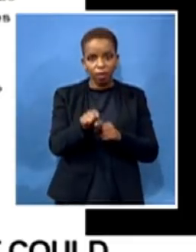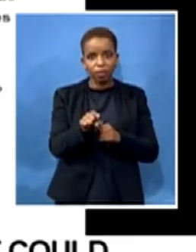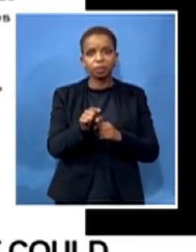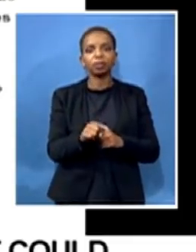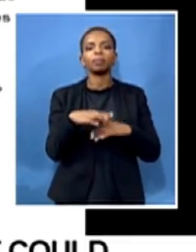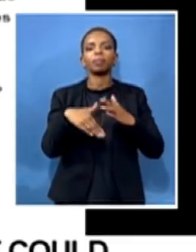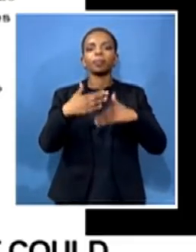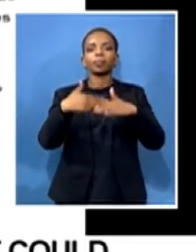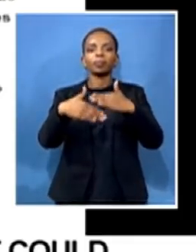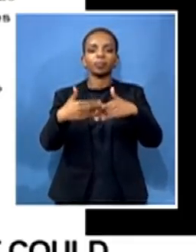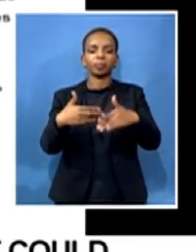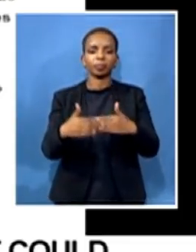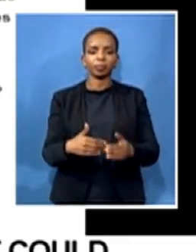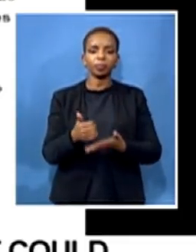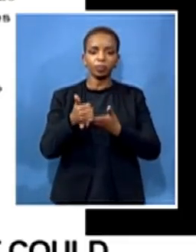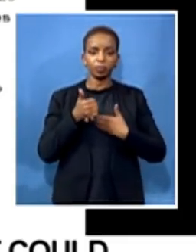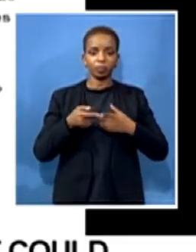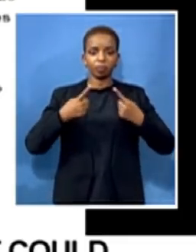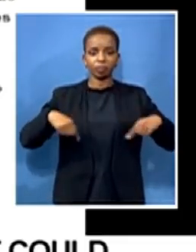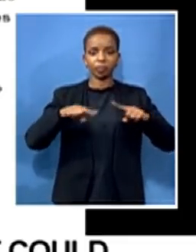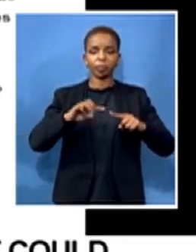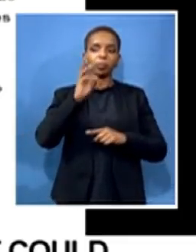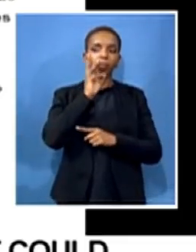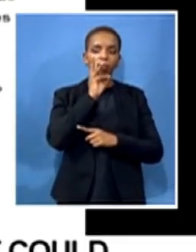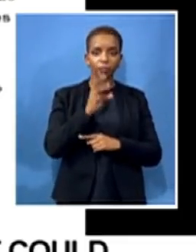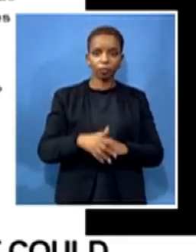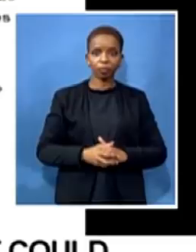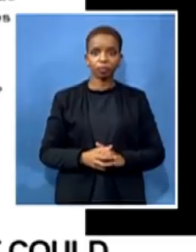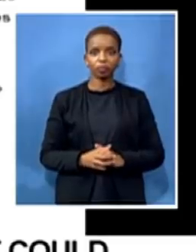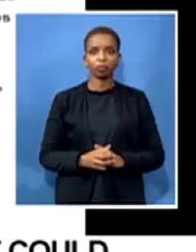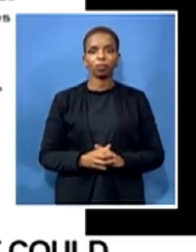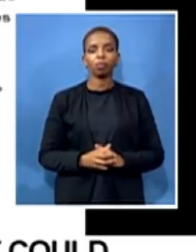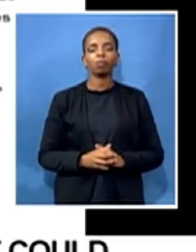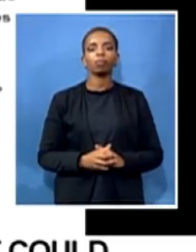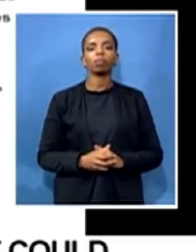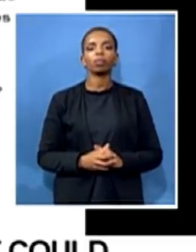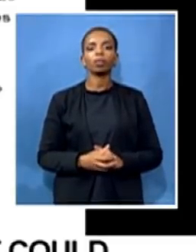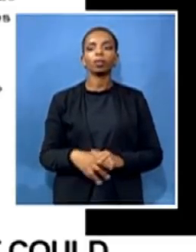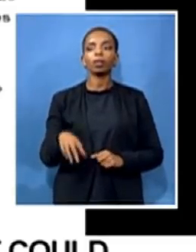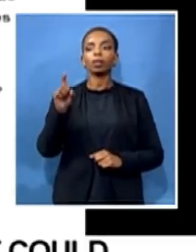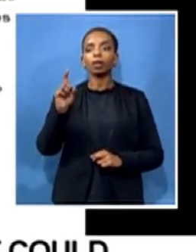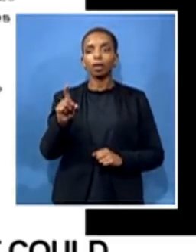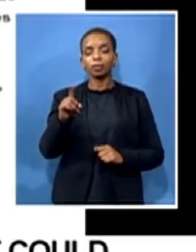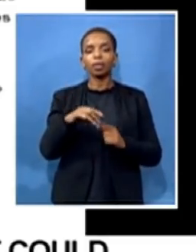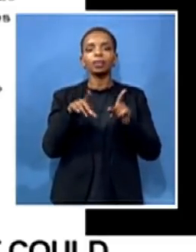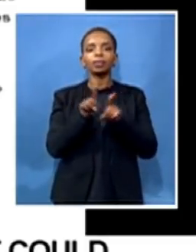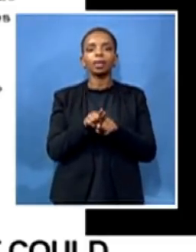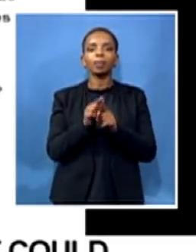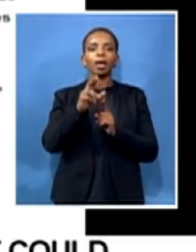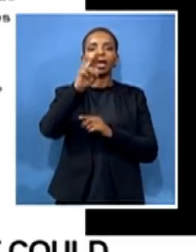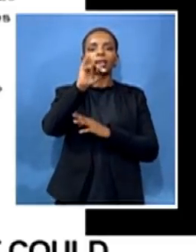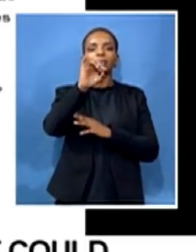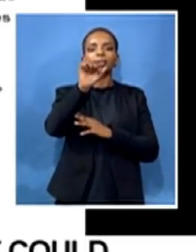And the Municipal Infrastructure Support Agent, MISA, is also working on the water